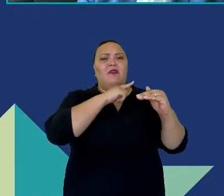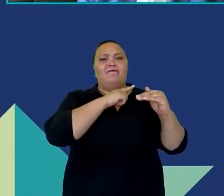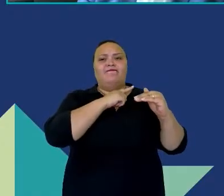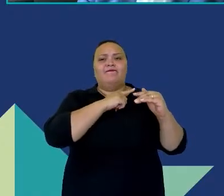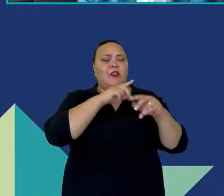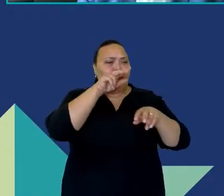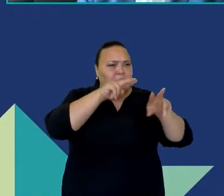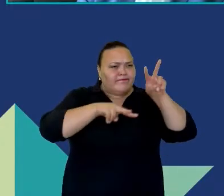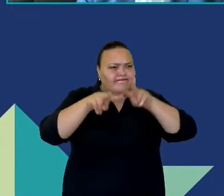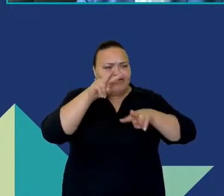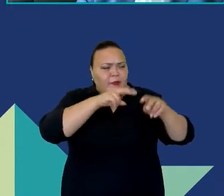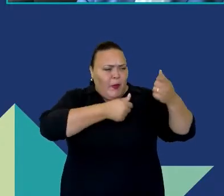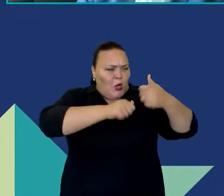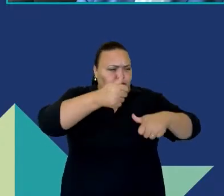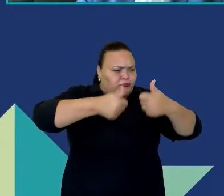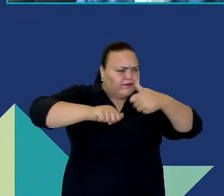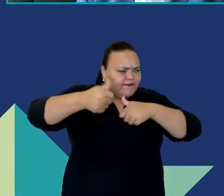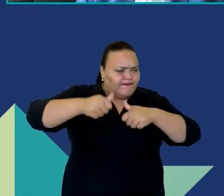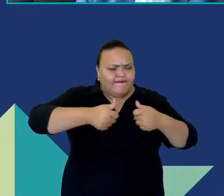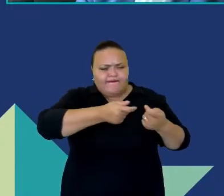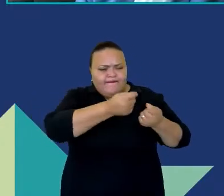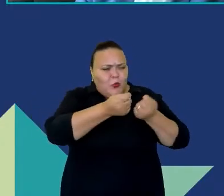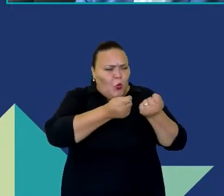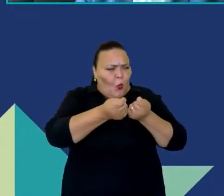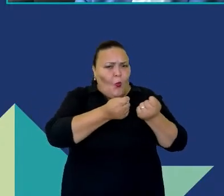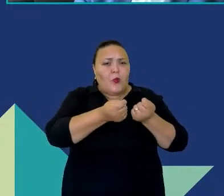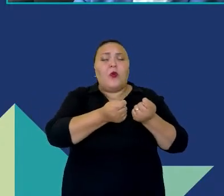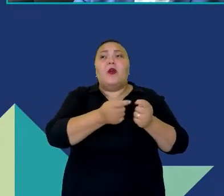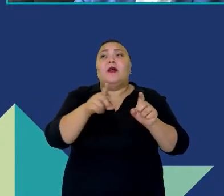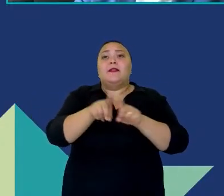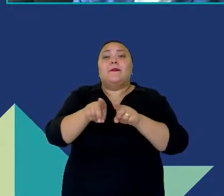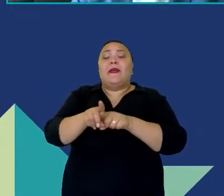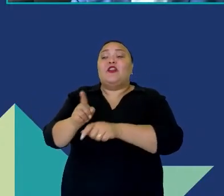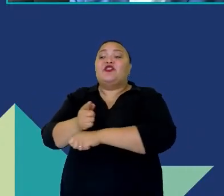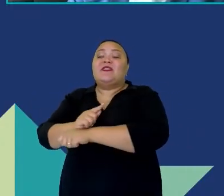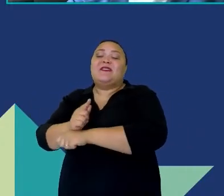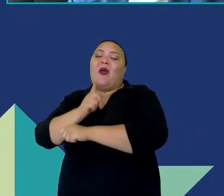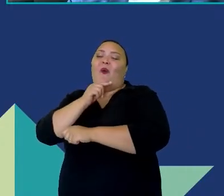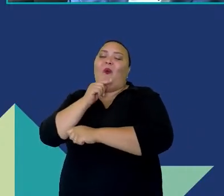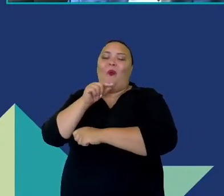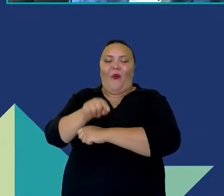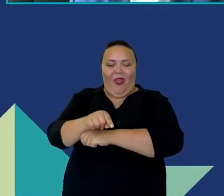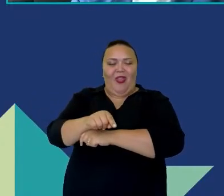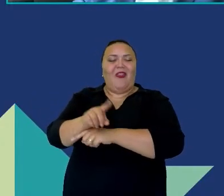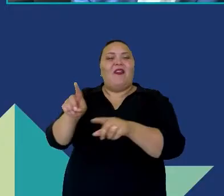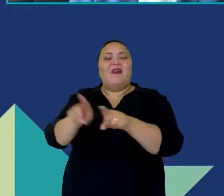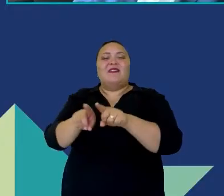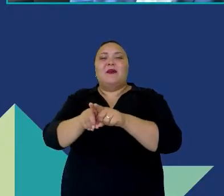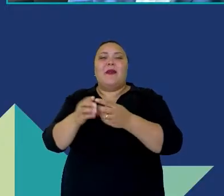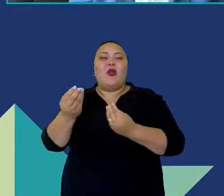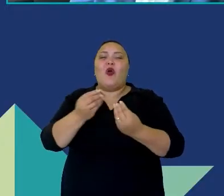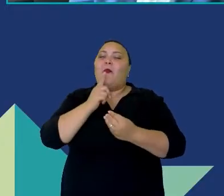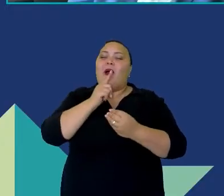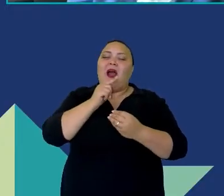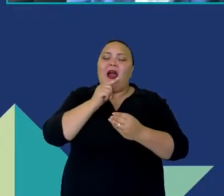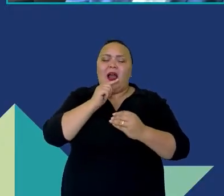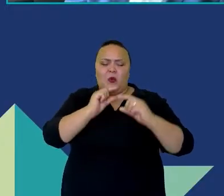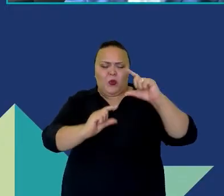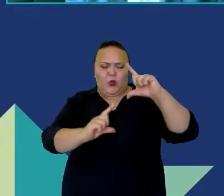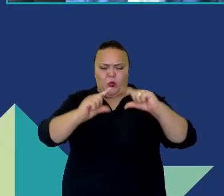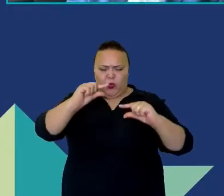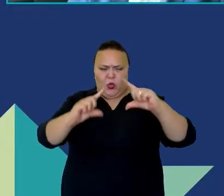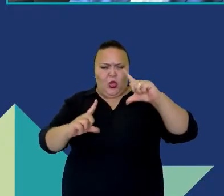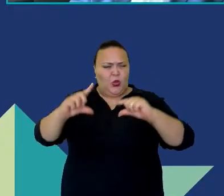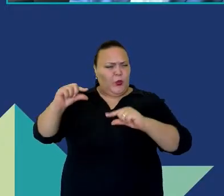the water management, the tailings management, and the flows. This is courtesy of Codelco with